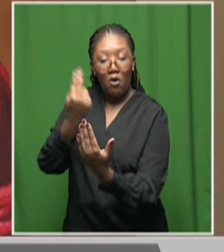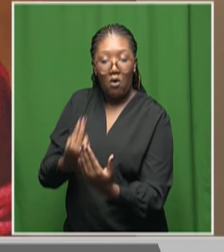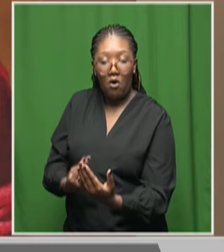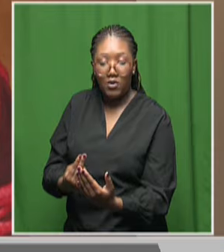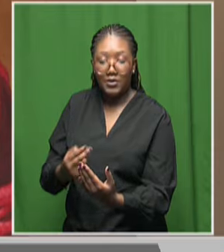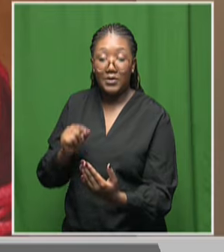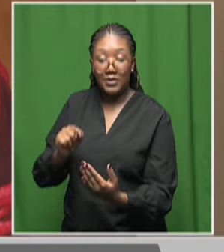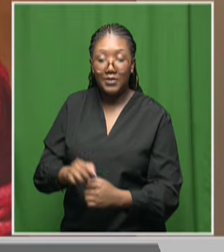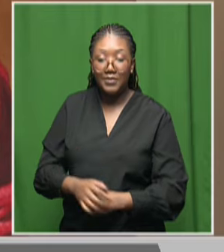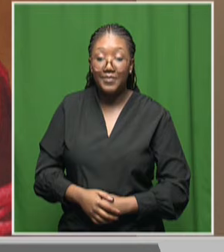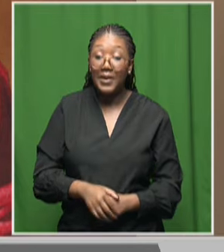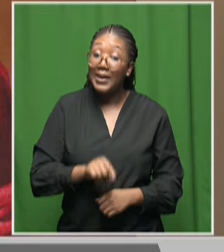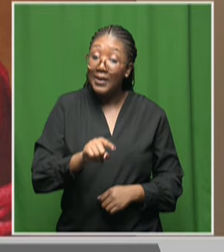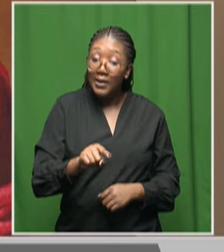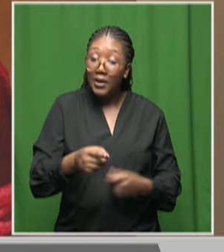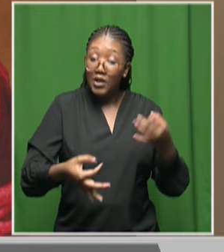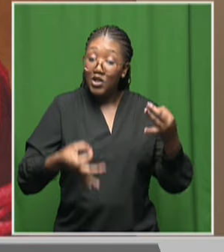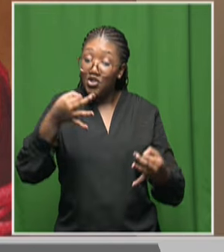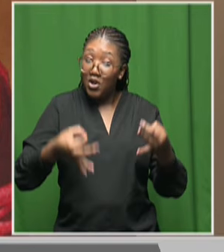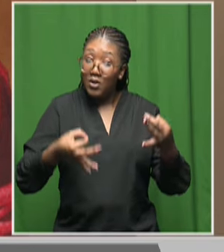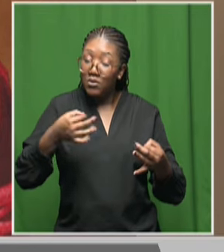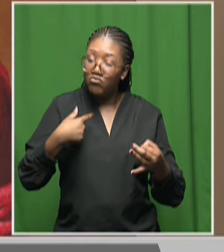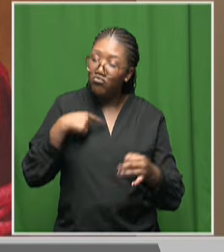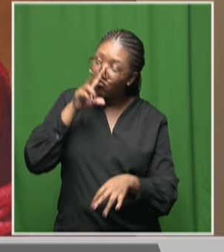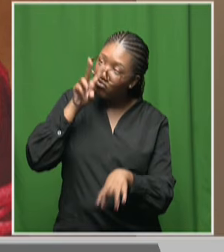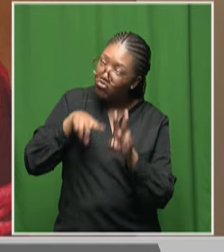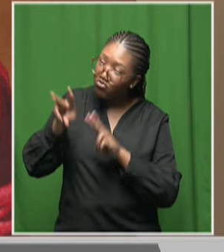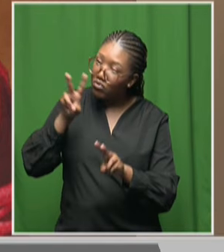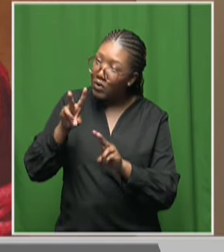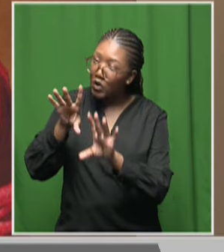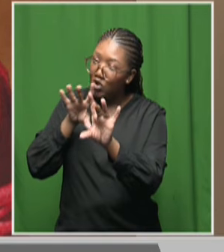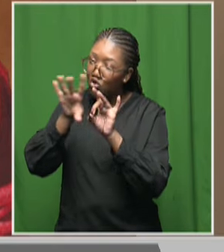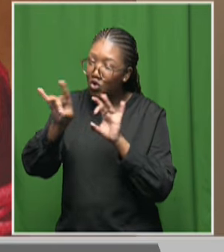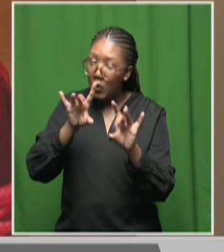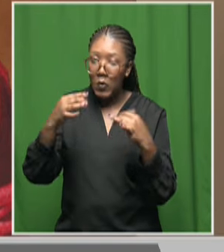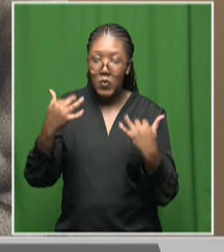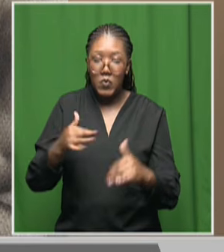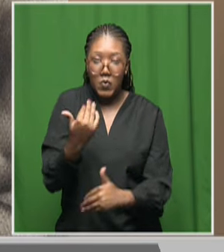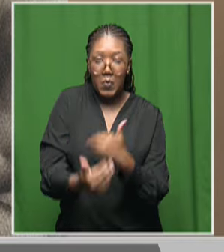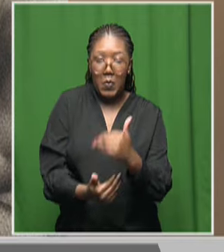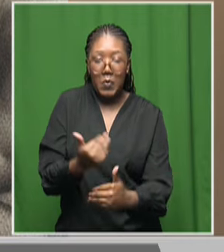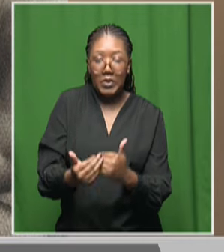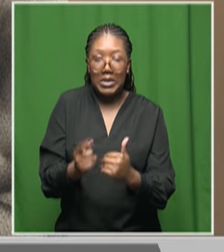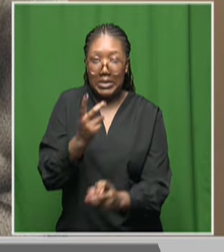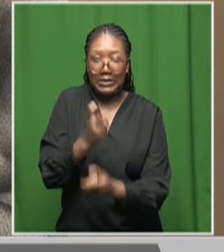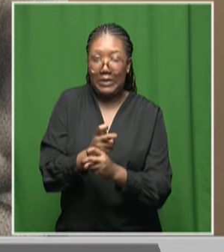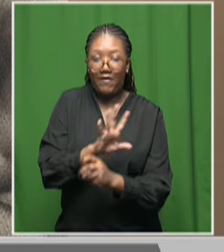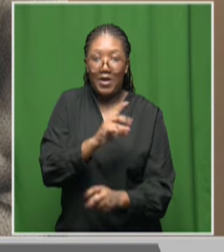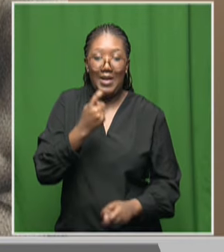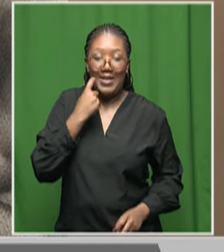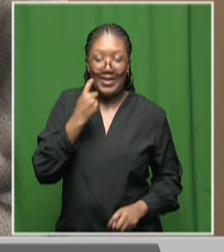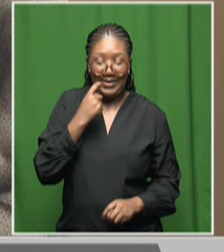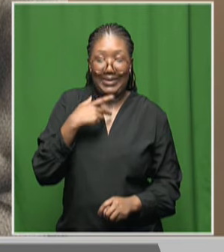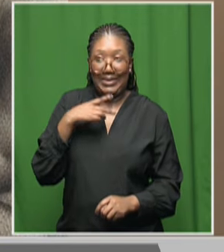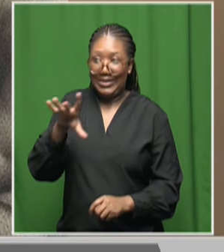judging process is quite rigorous as well to get to that initial number.